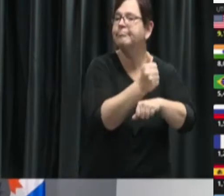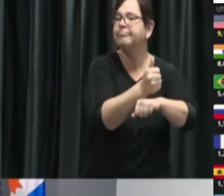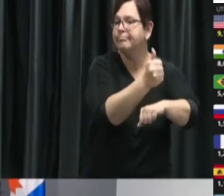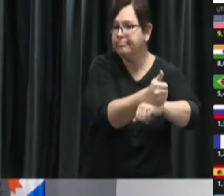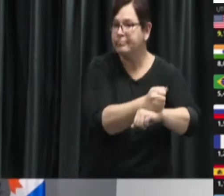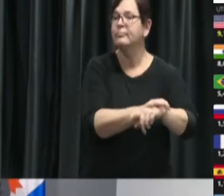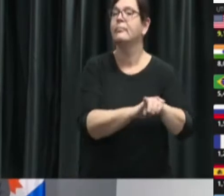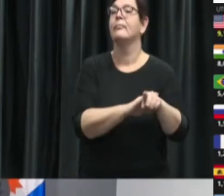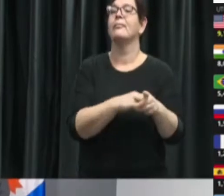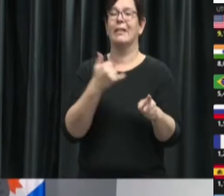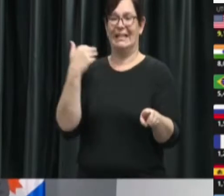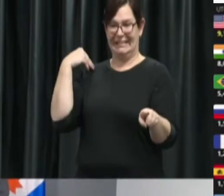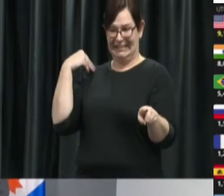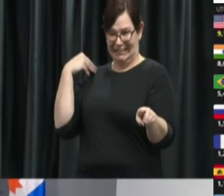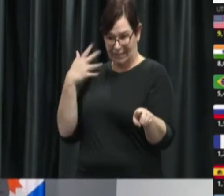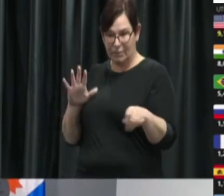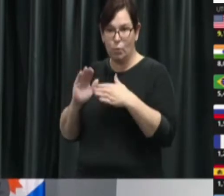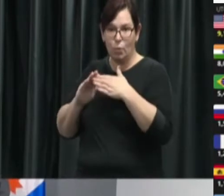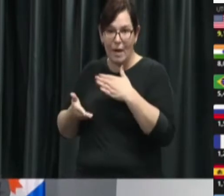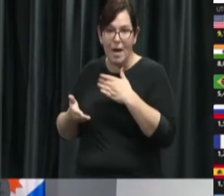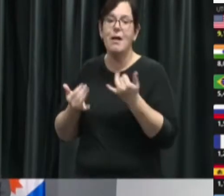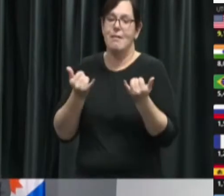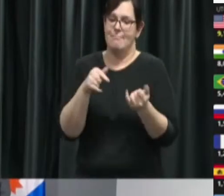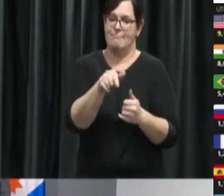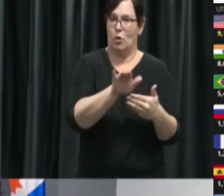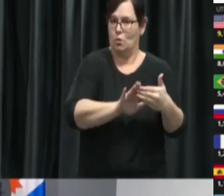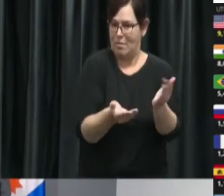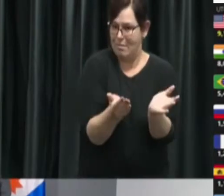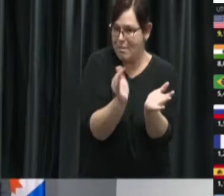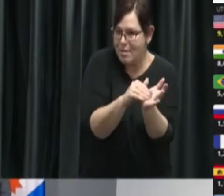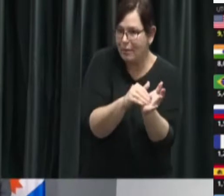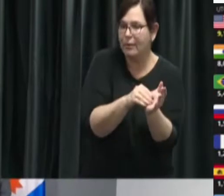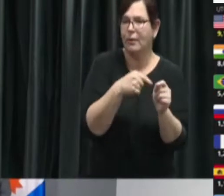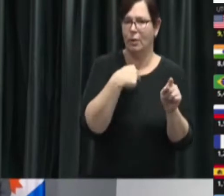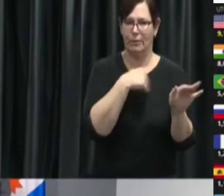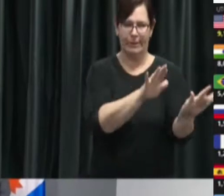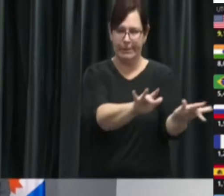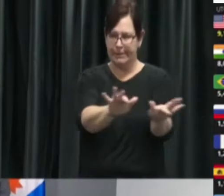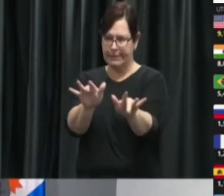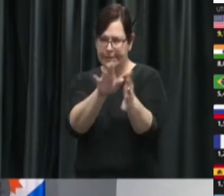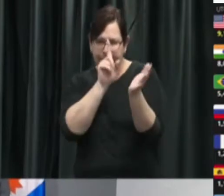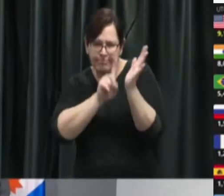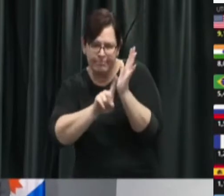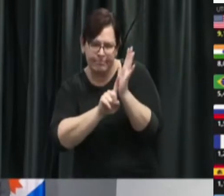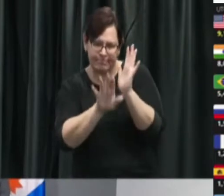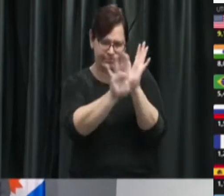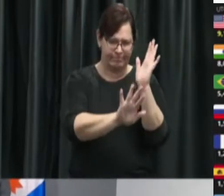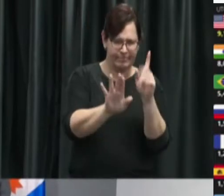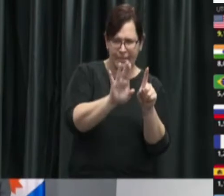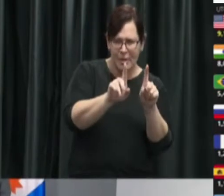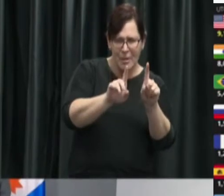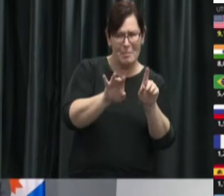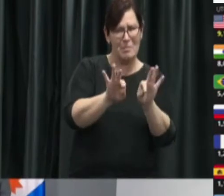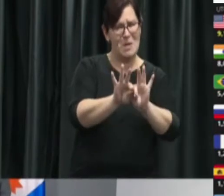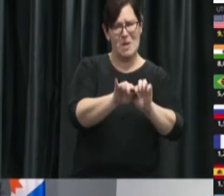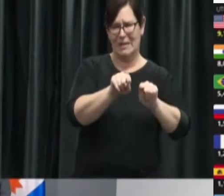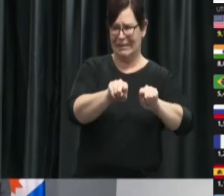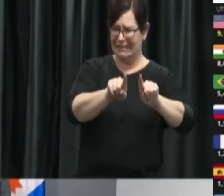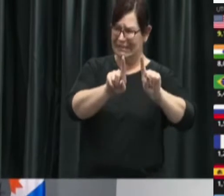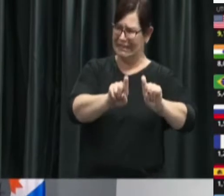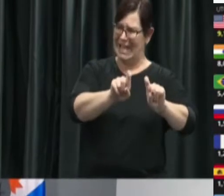This is based on careful consideration of how we can make testing as accessible as possible in places where it will make a